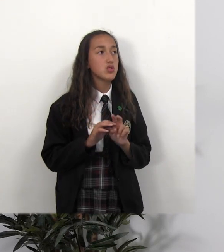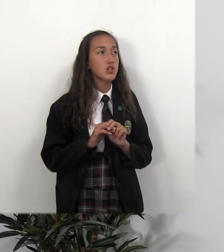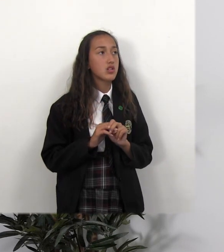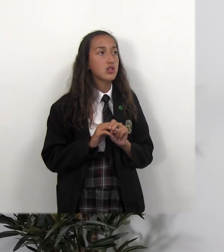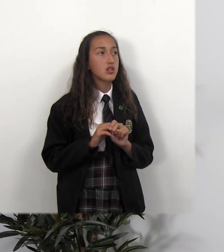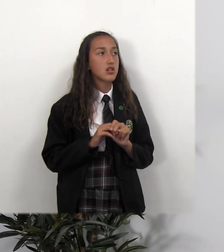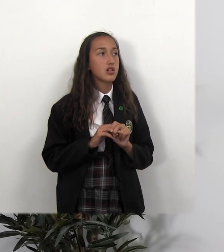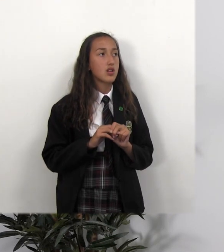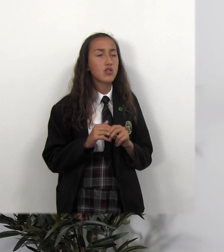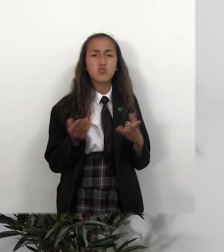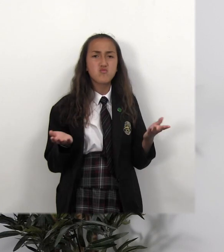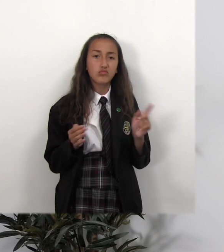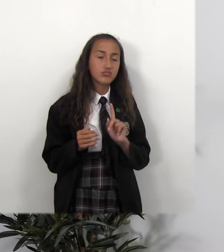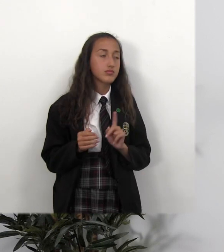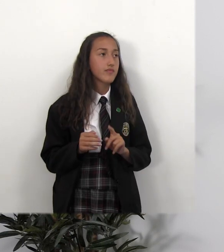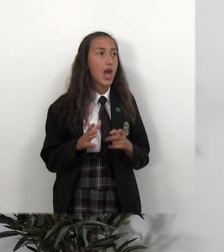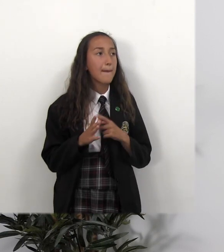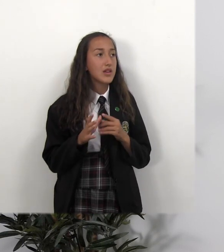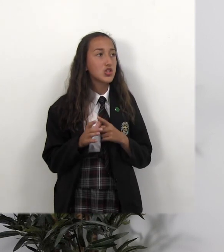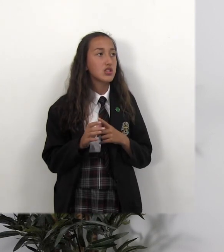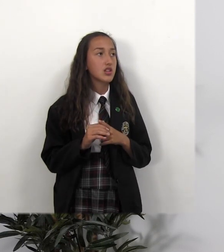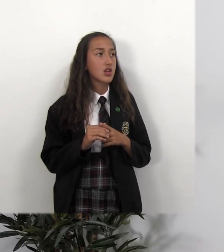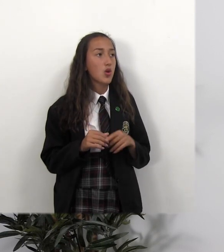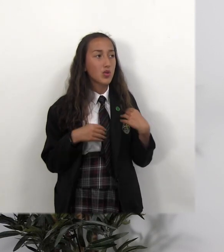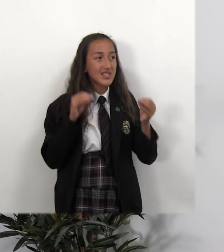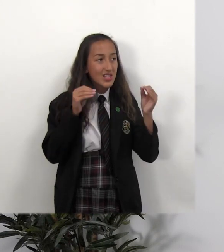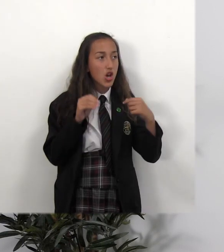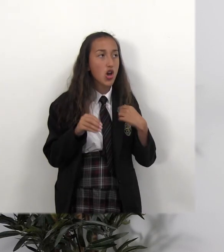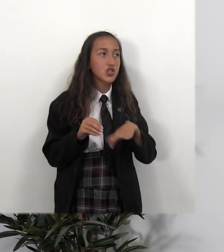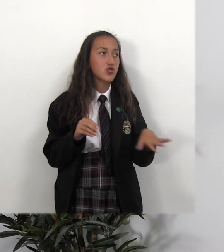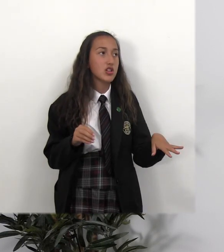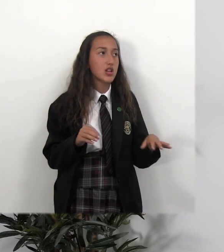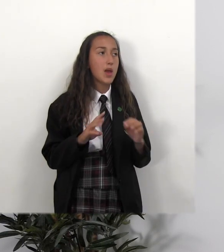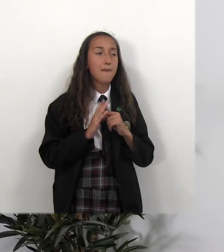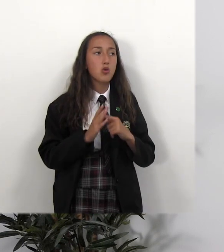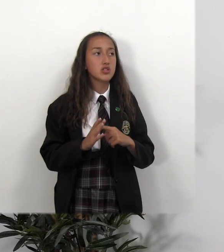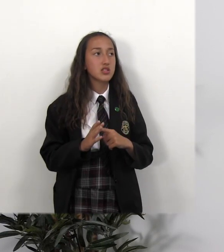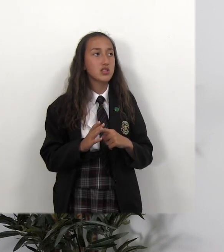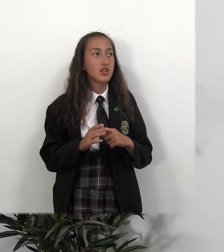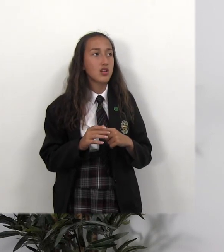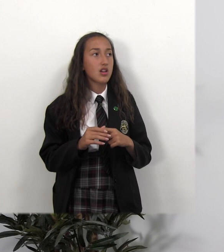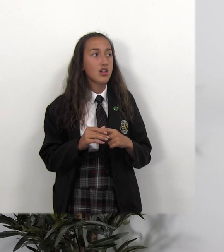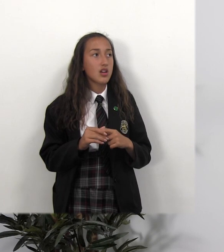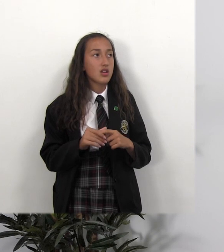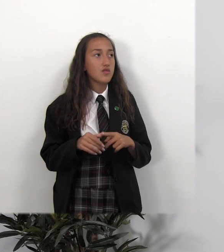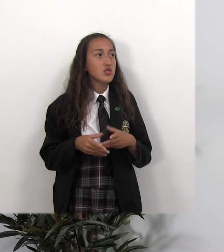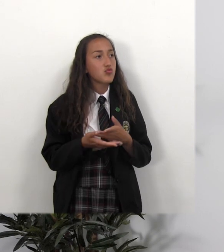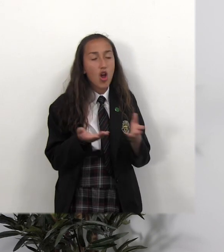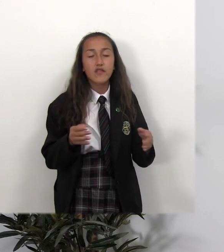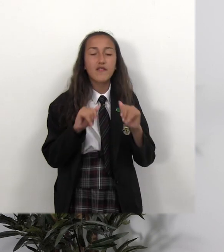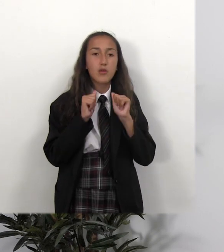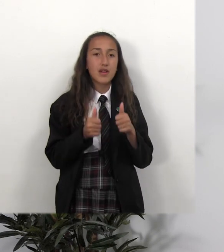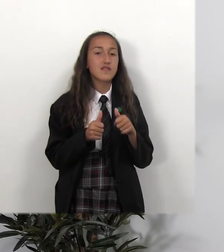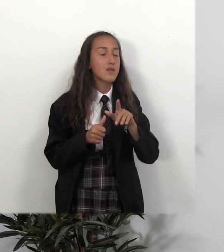What do we mean by this? Ambitious. We teach our children the importance of being ambitious and striving to be the